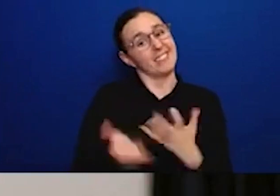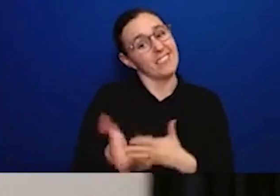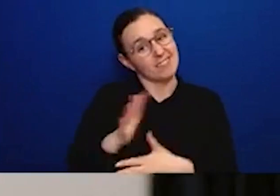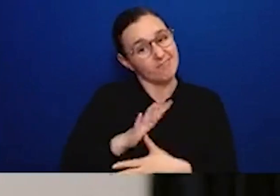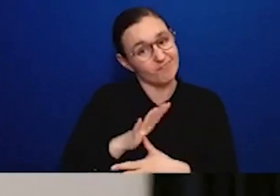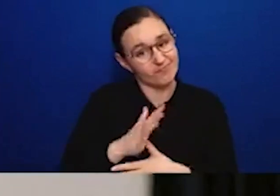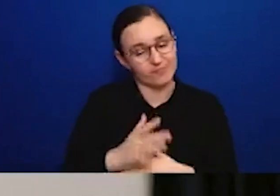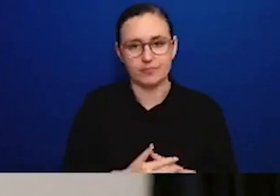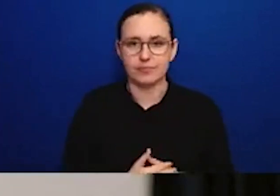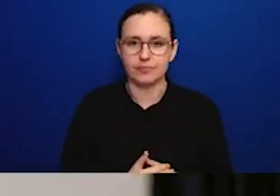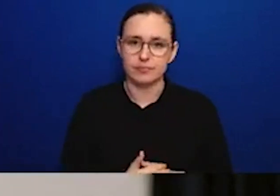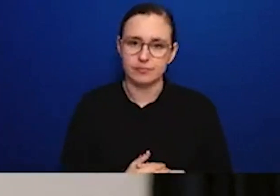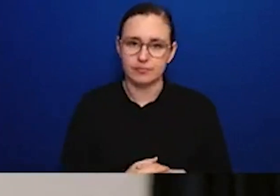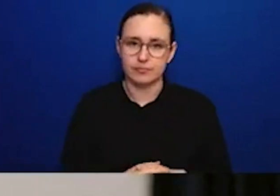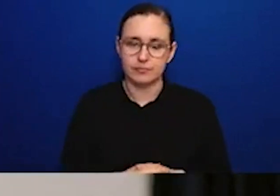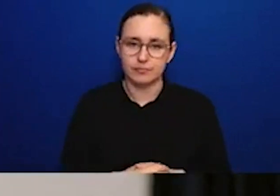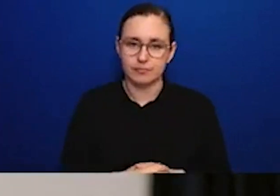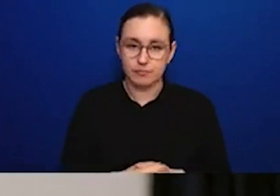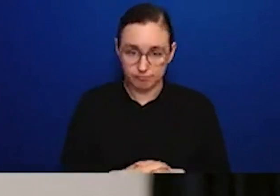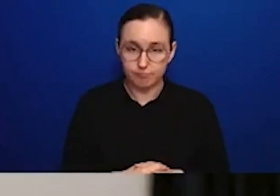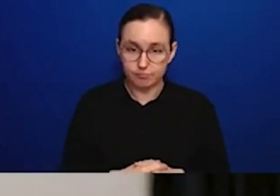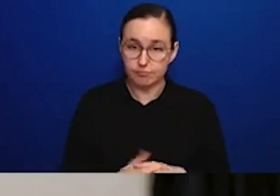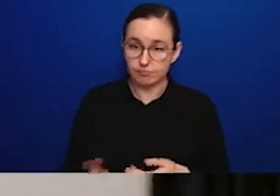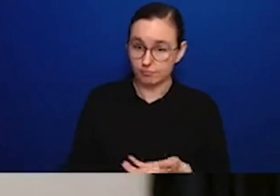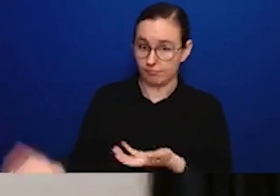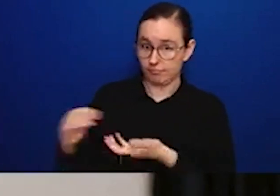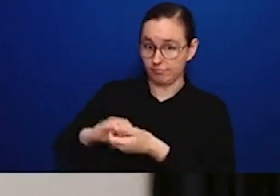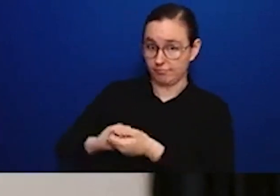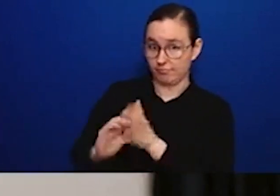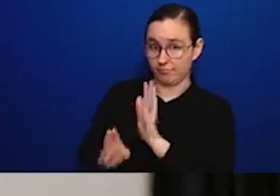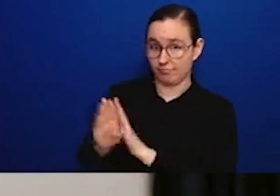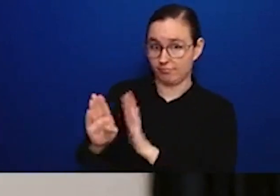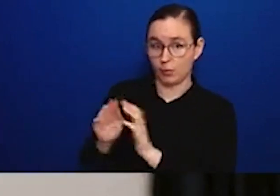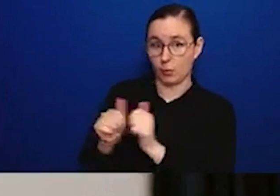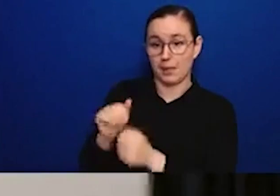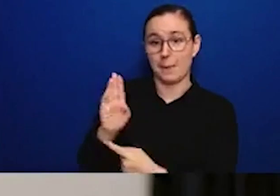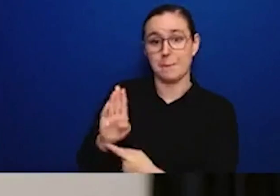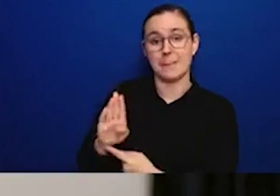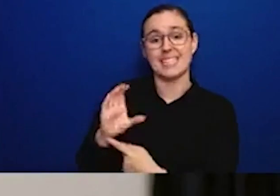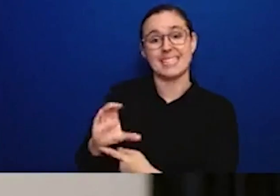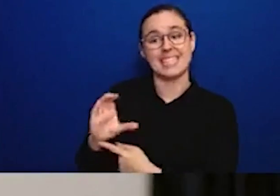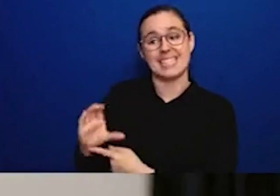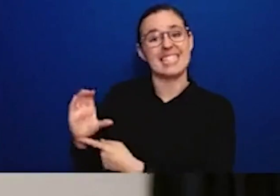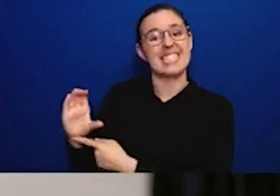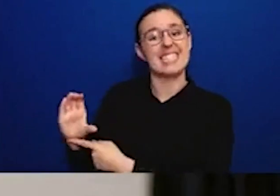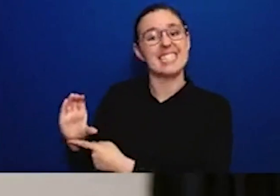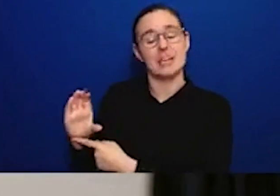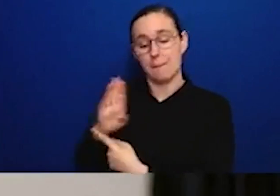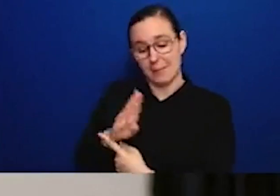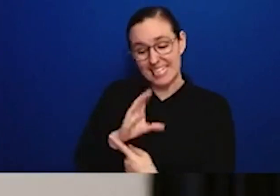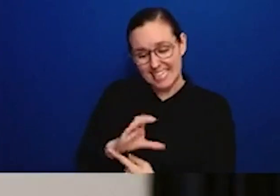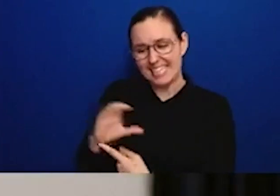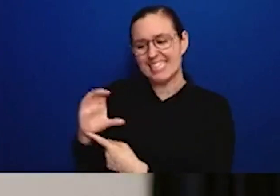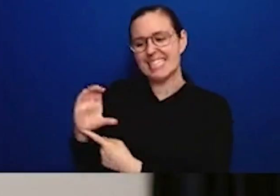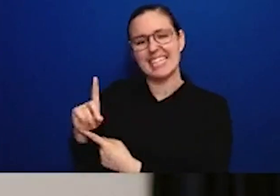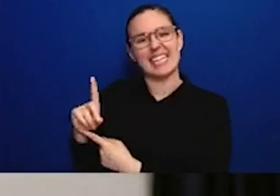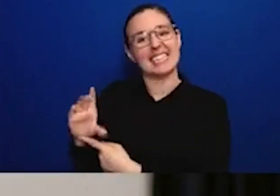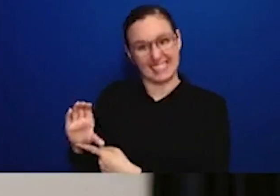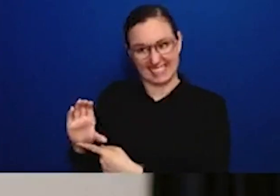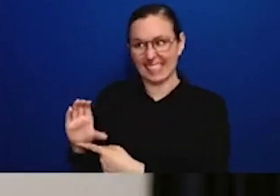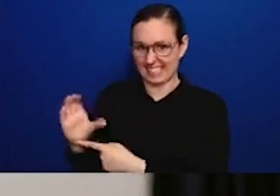for Disease Control. A great way to get ready before a heat event is to make a plan and to get